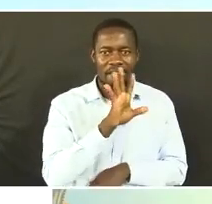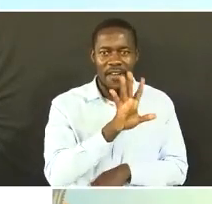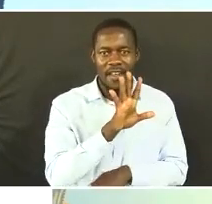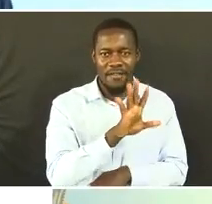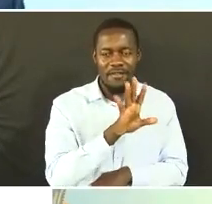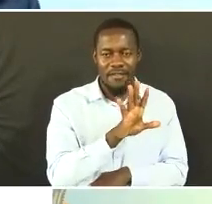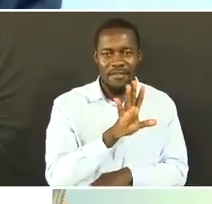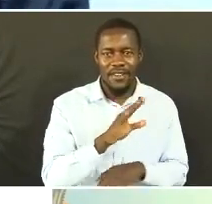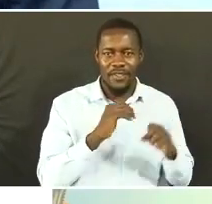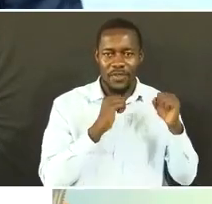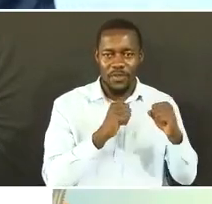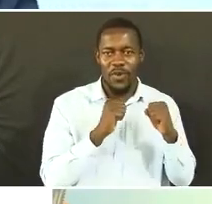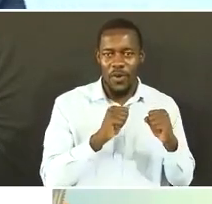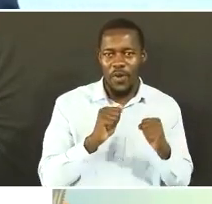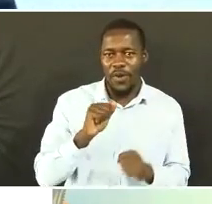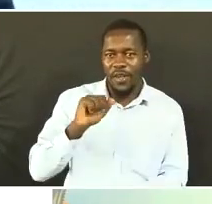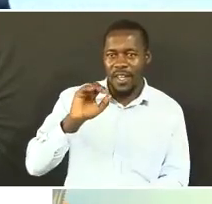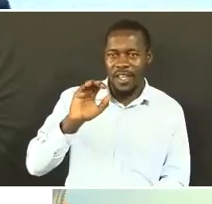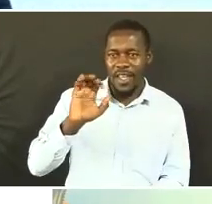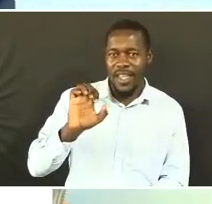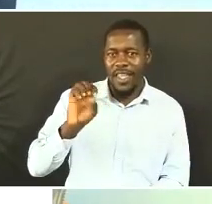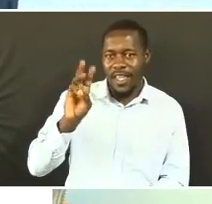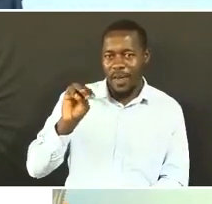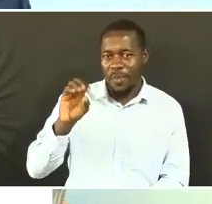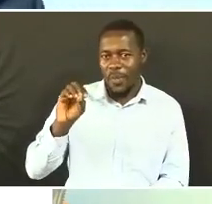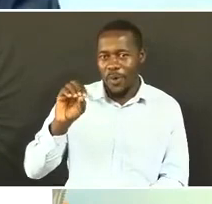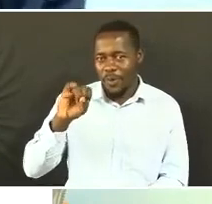Ah, she smiles back to herself,